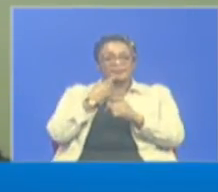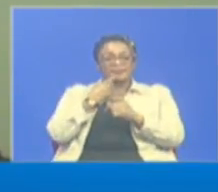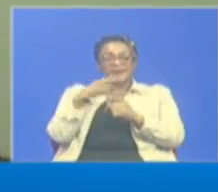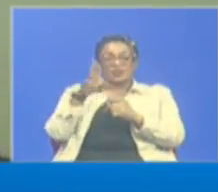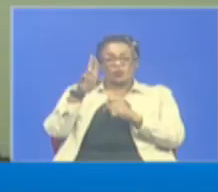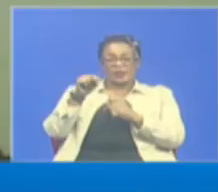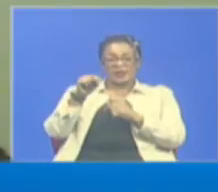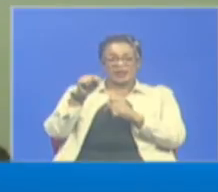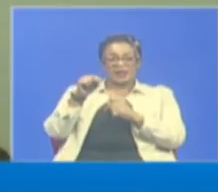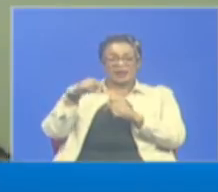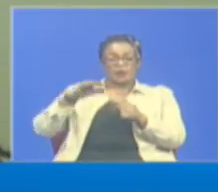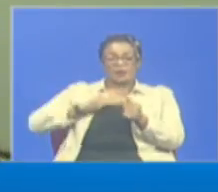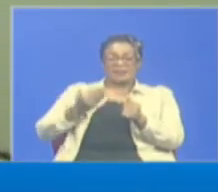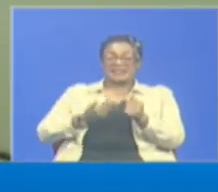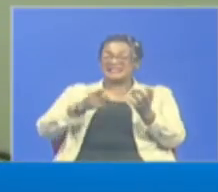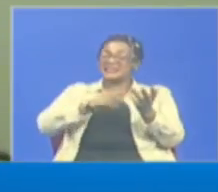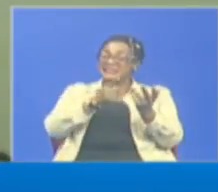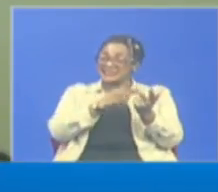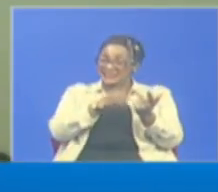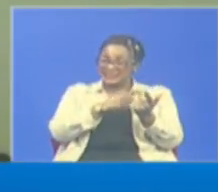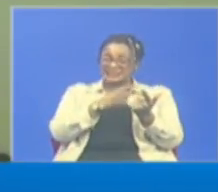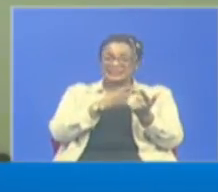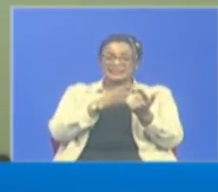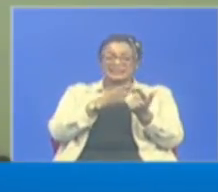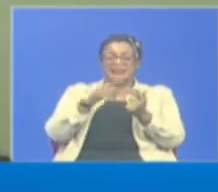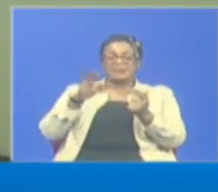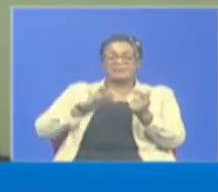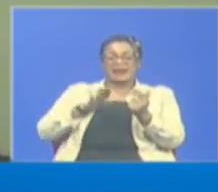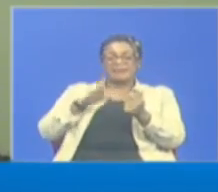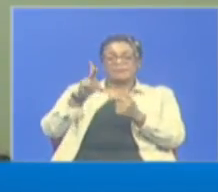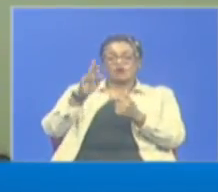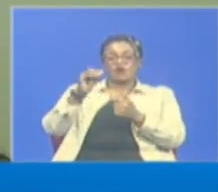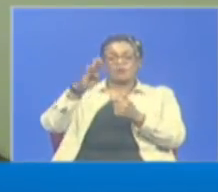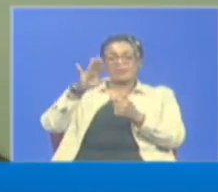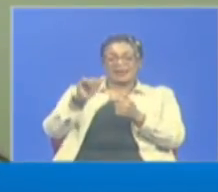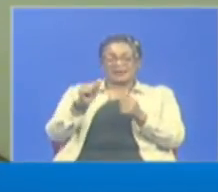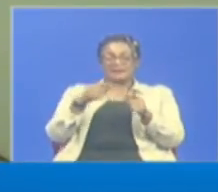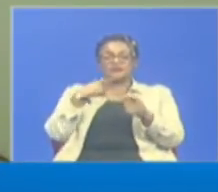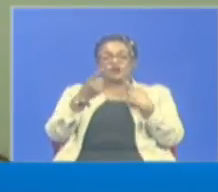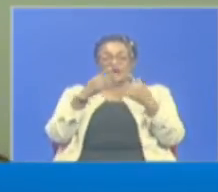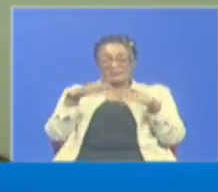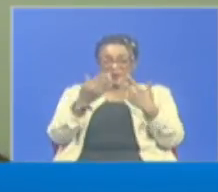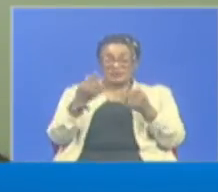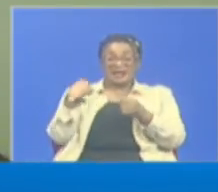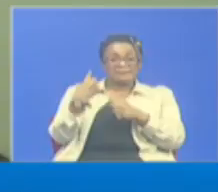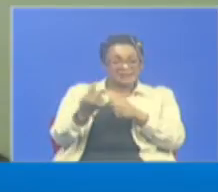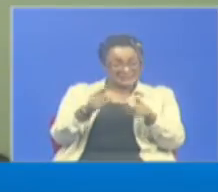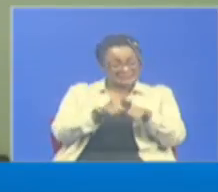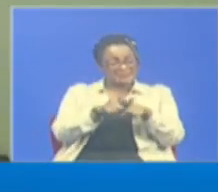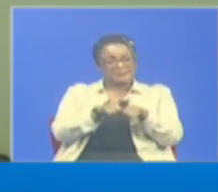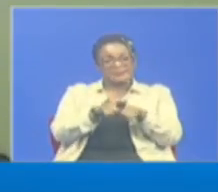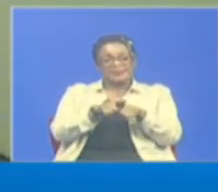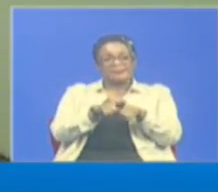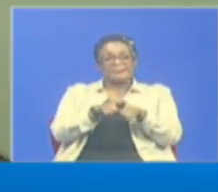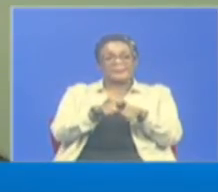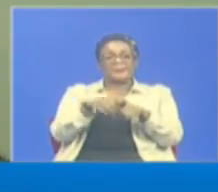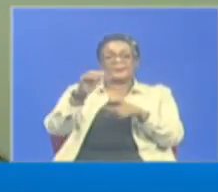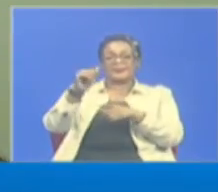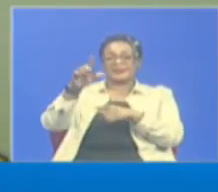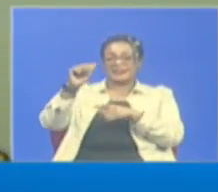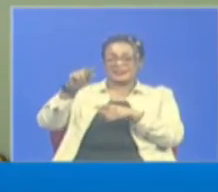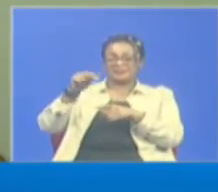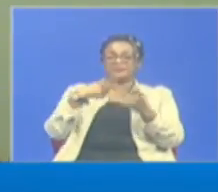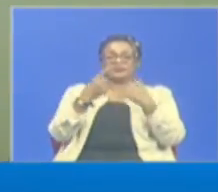Women's statistics. Madam Kobia has also talked about statistics. Alan has talked about